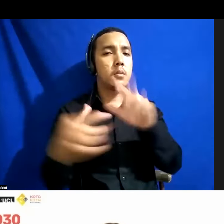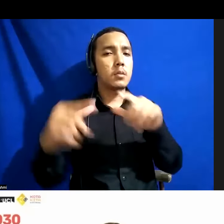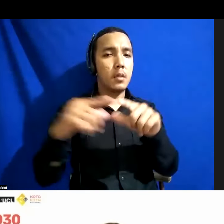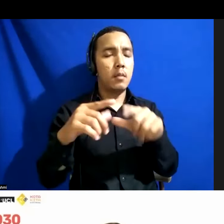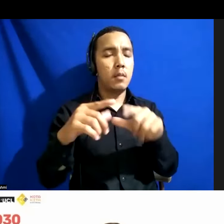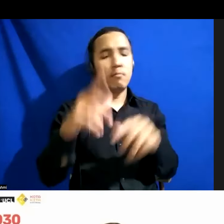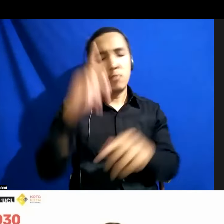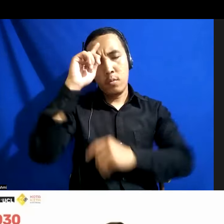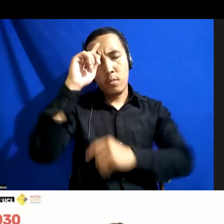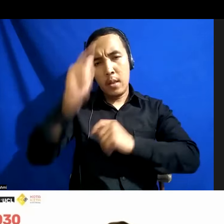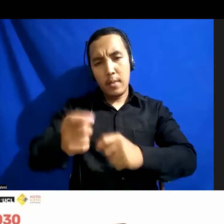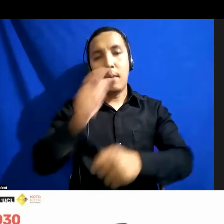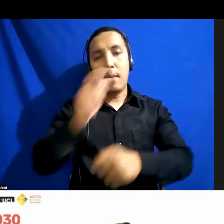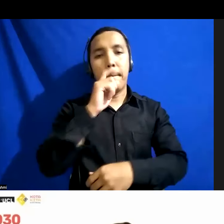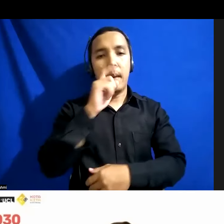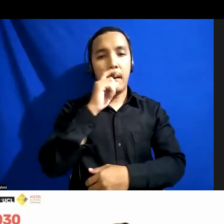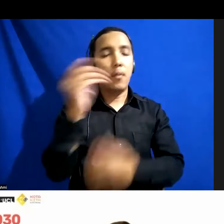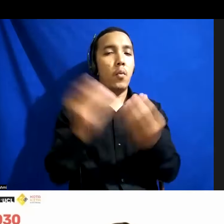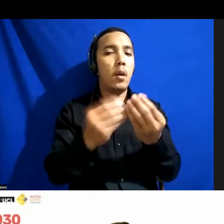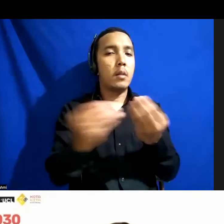Solo,